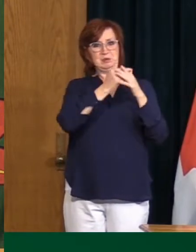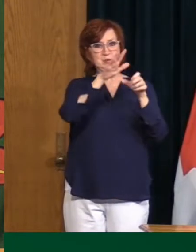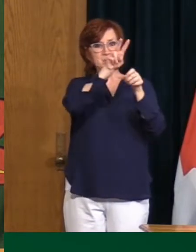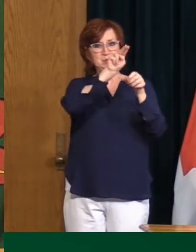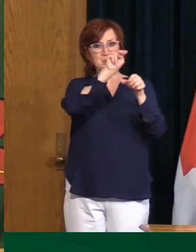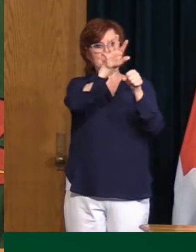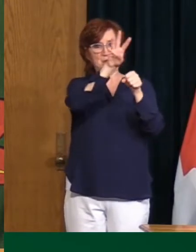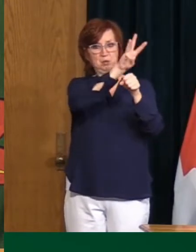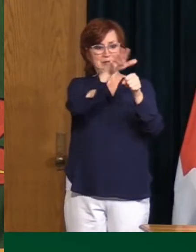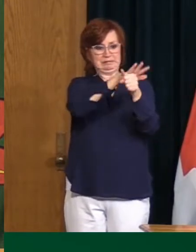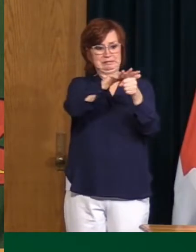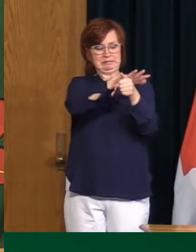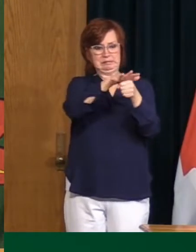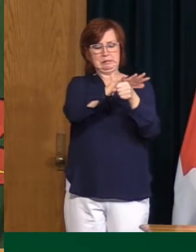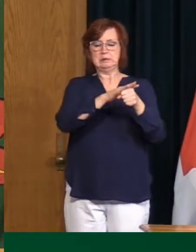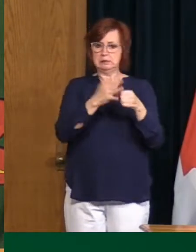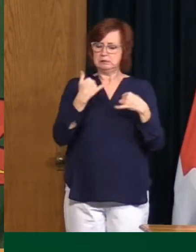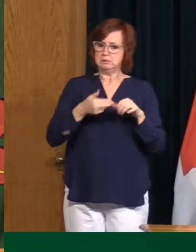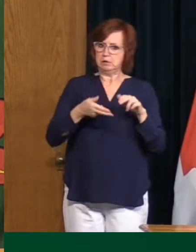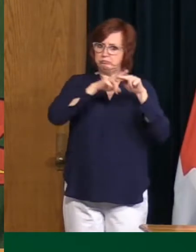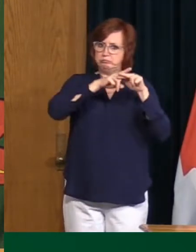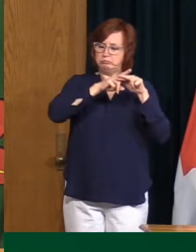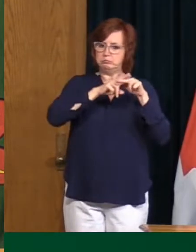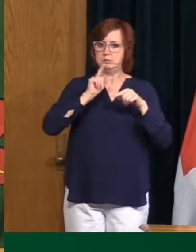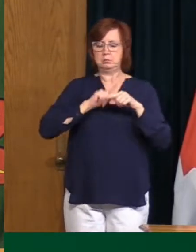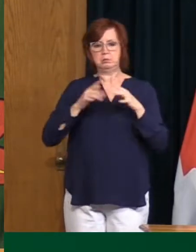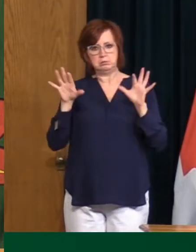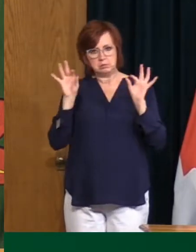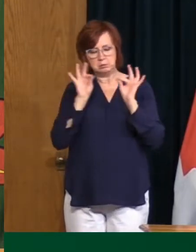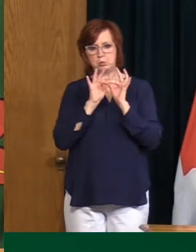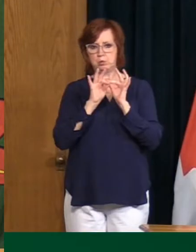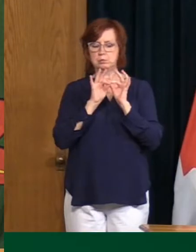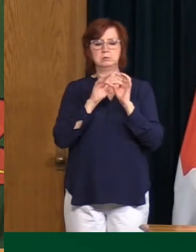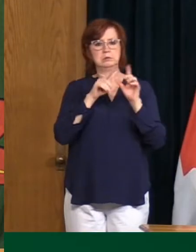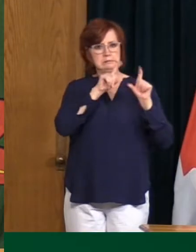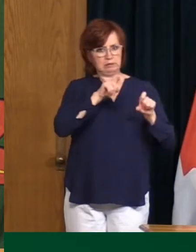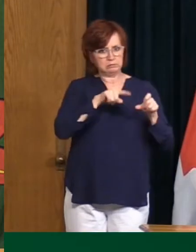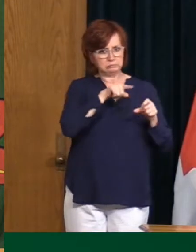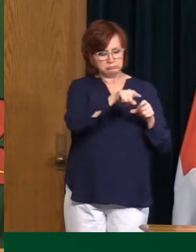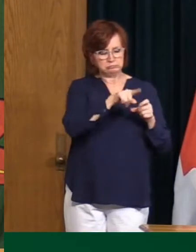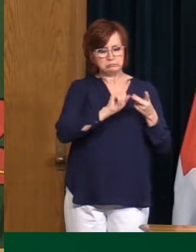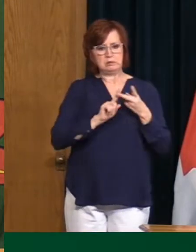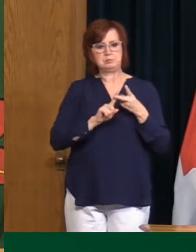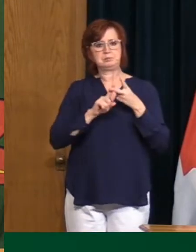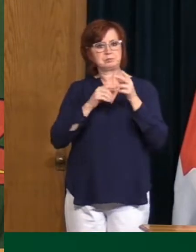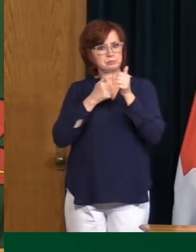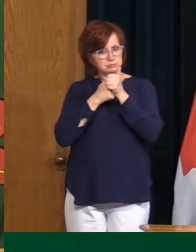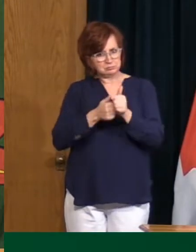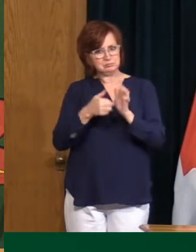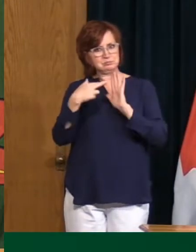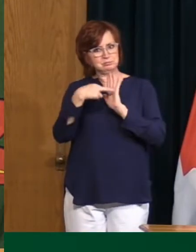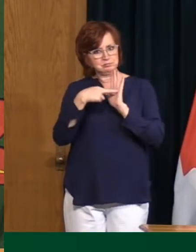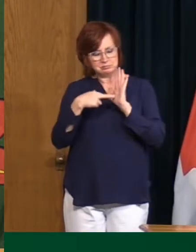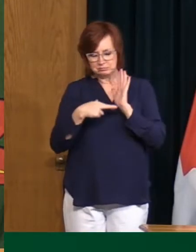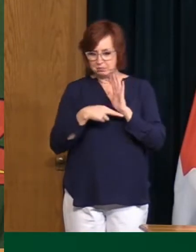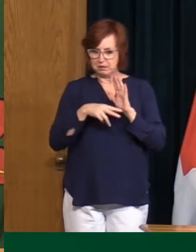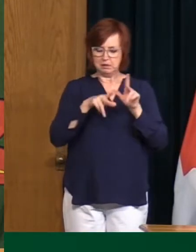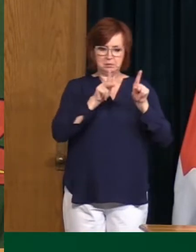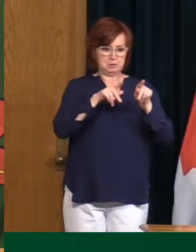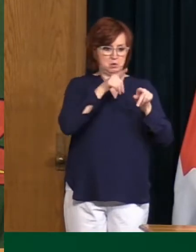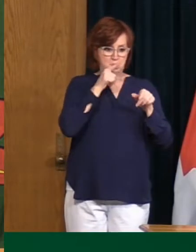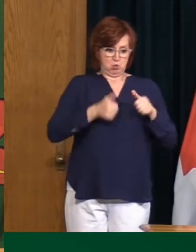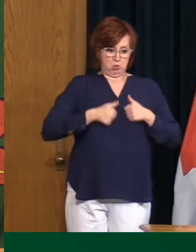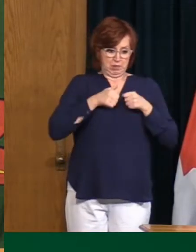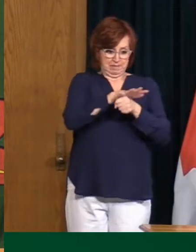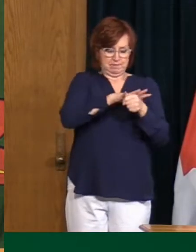in the northwest is working. 2, that it is critical that people continue to abide by the restrictions and public health recommendations, especially